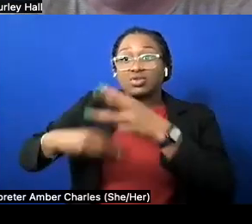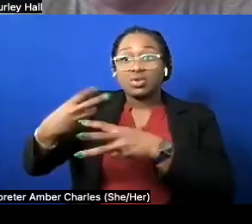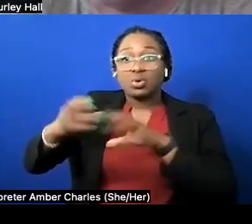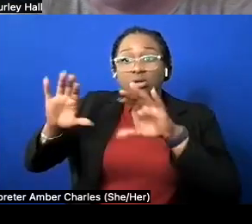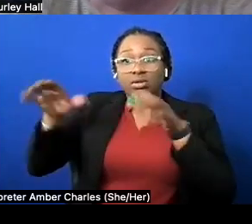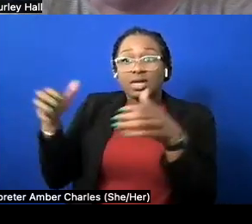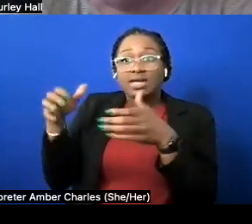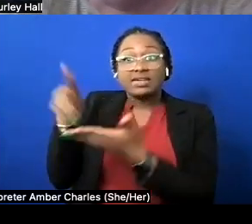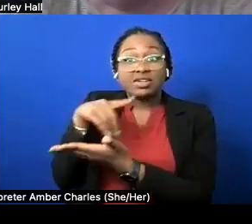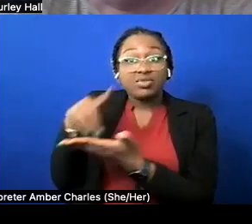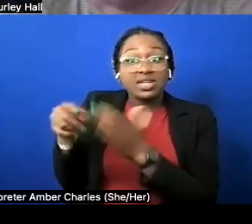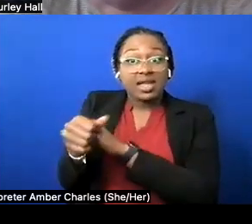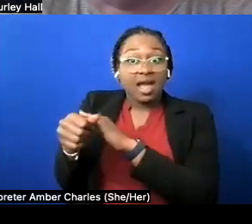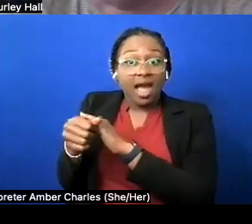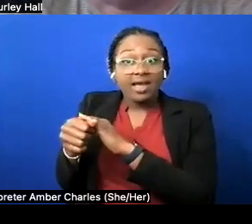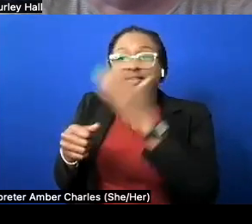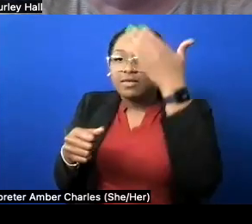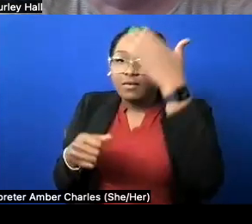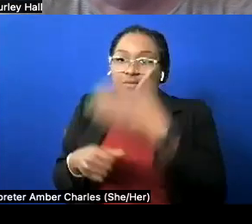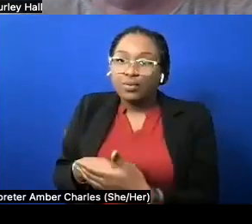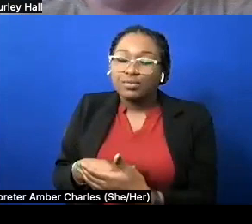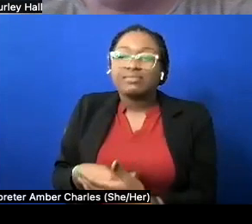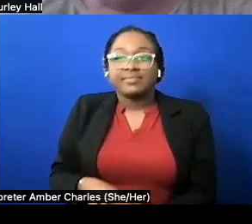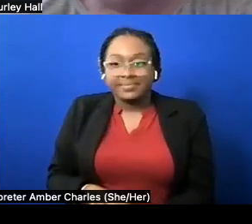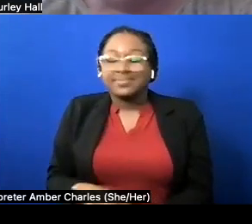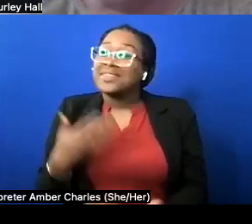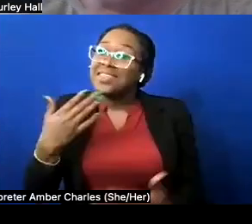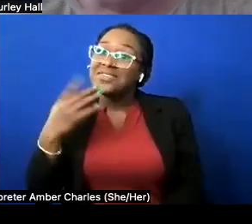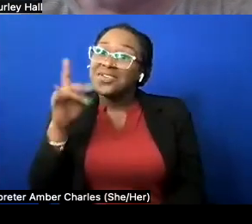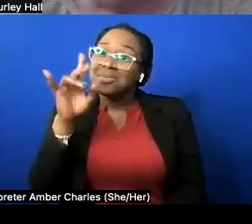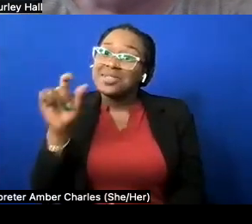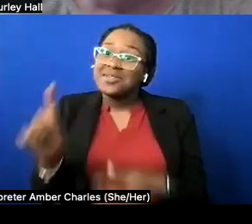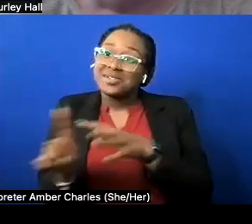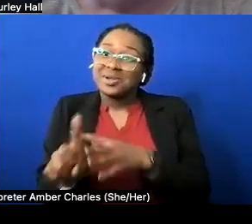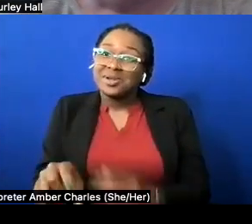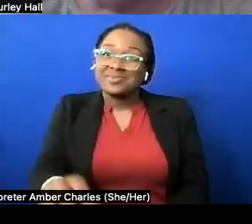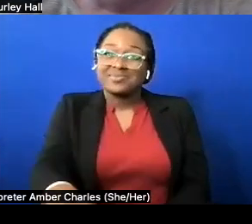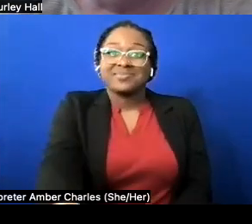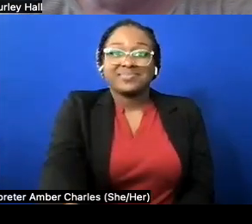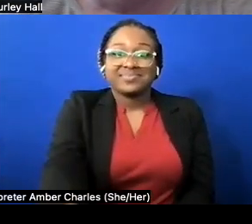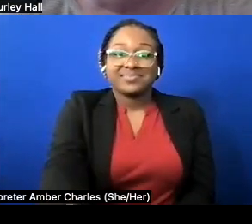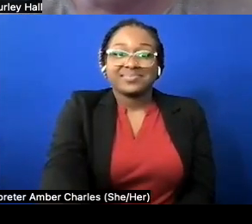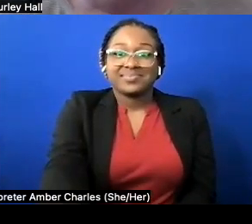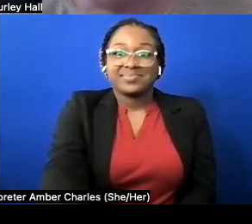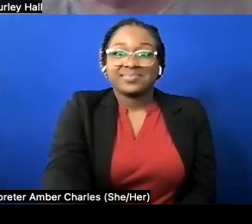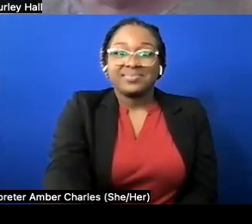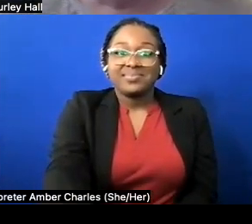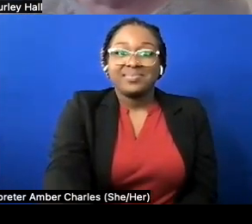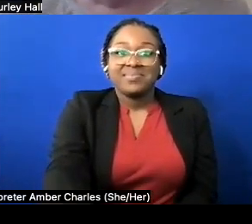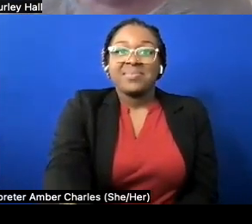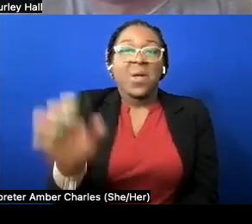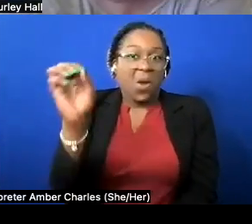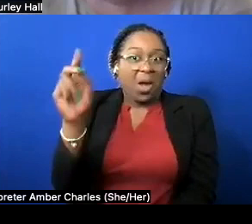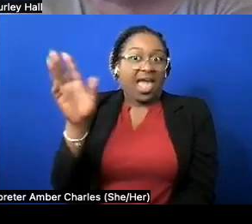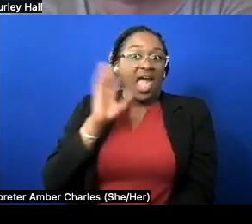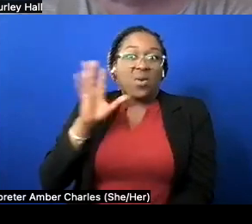in plain sight. Thank you, Kimberley, for being here. Okay, I'm just going to take like 17 breaths real quick, and then we